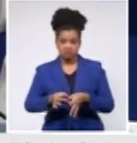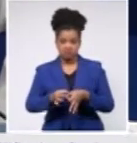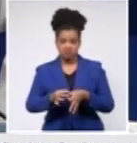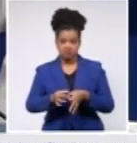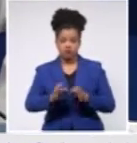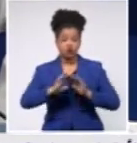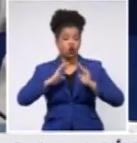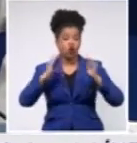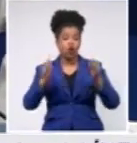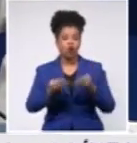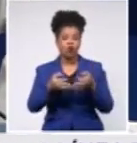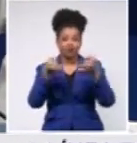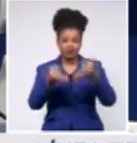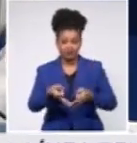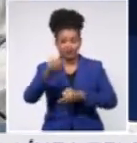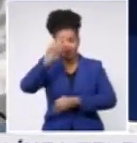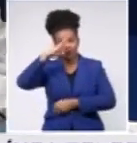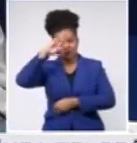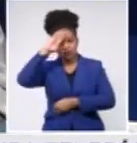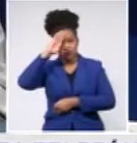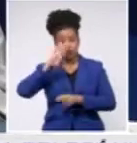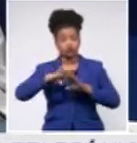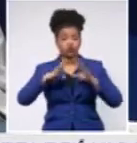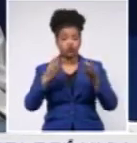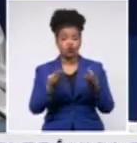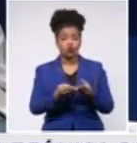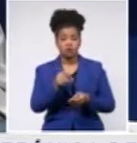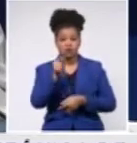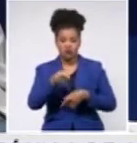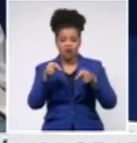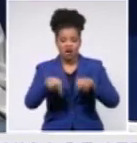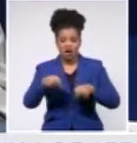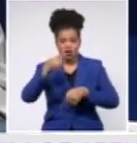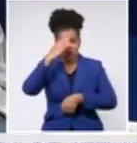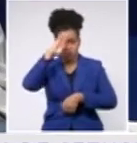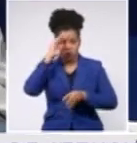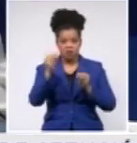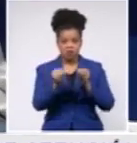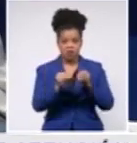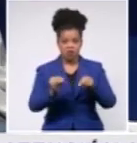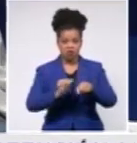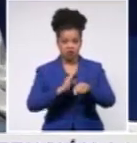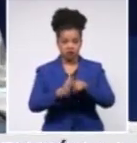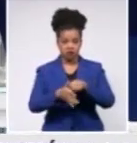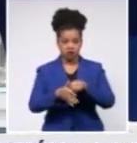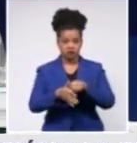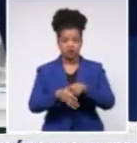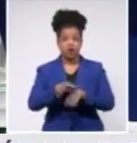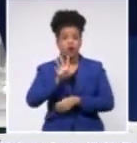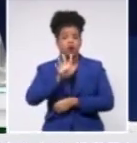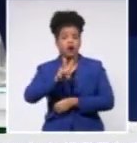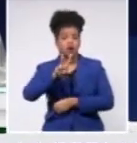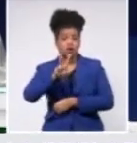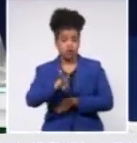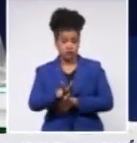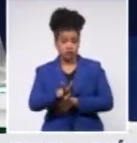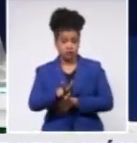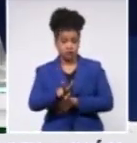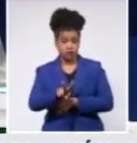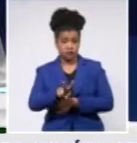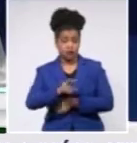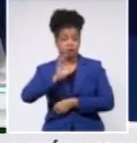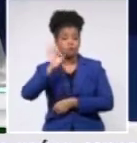All of the 45 positive cases diagnosed yesterday are Cubans. 42 or